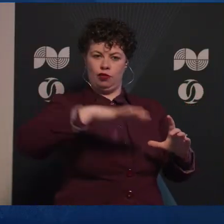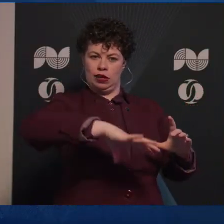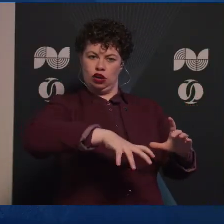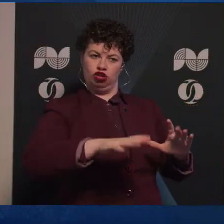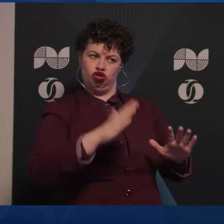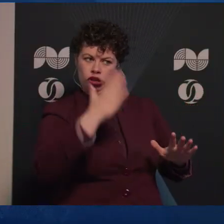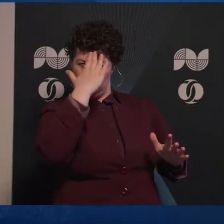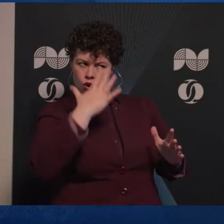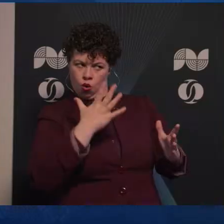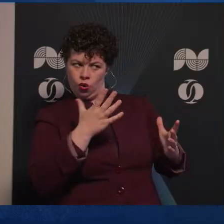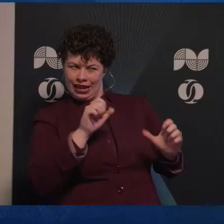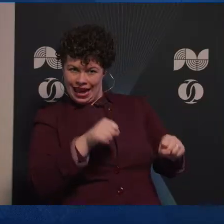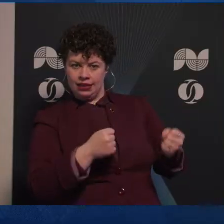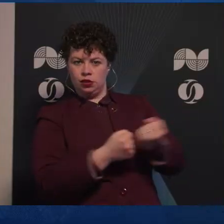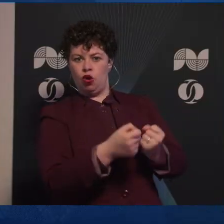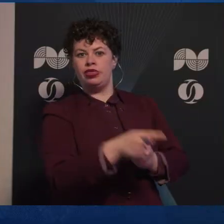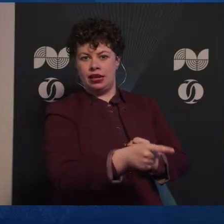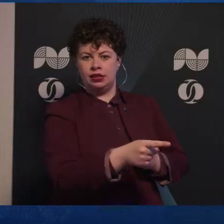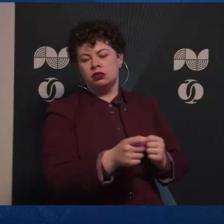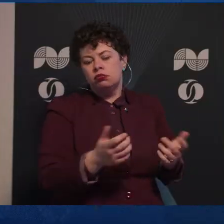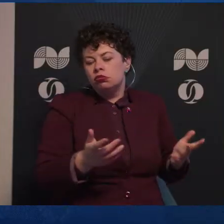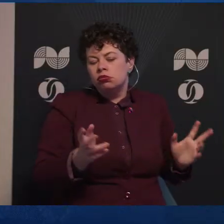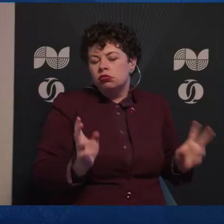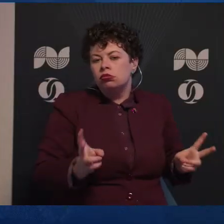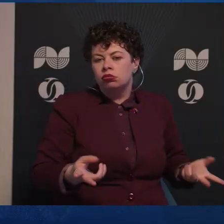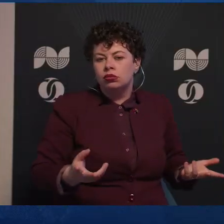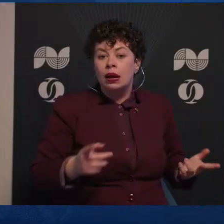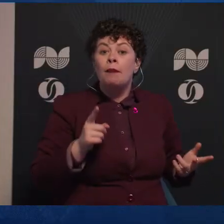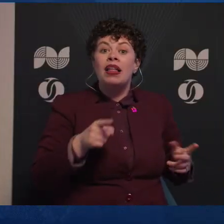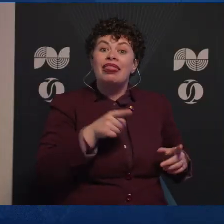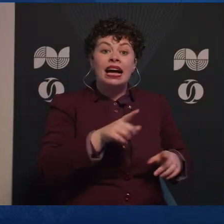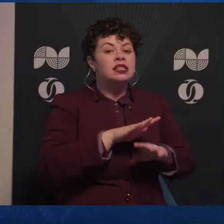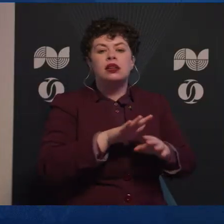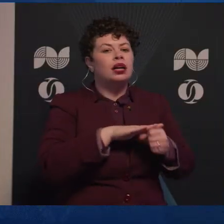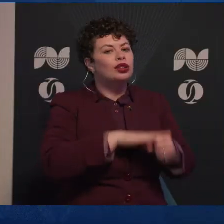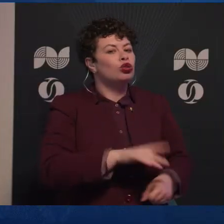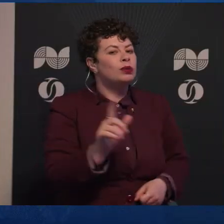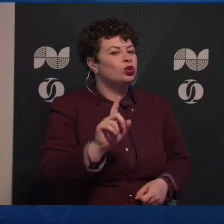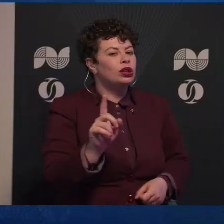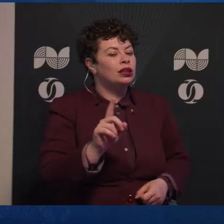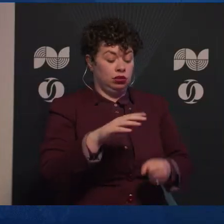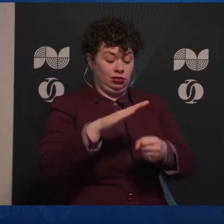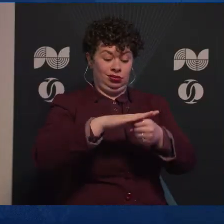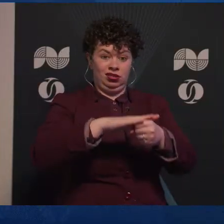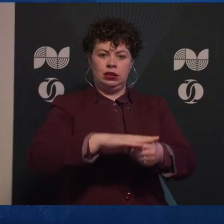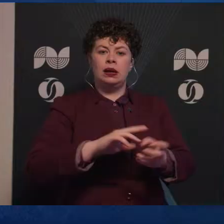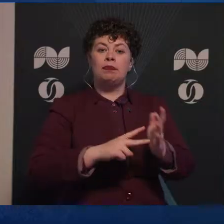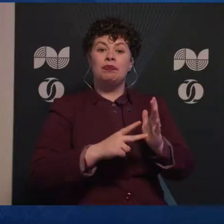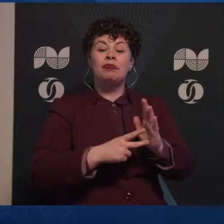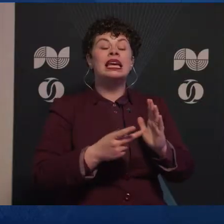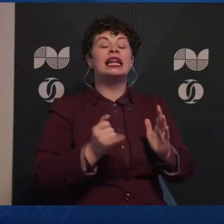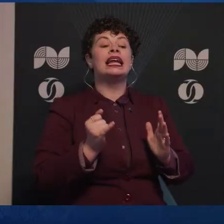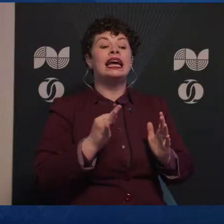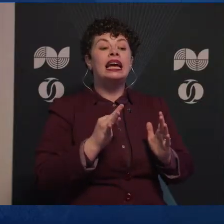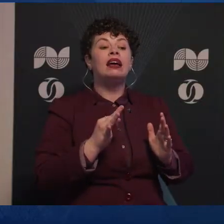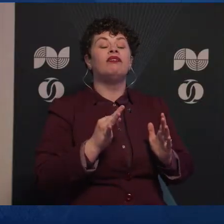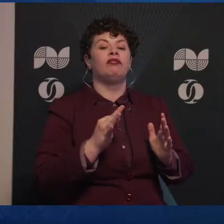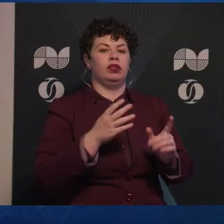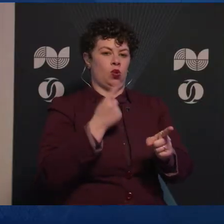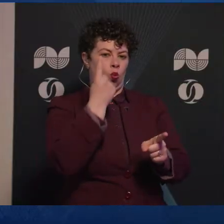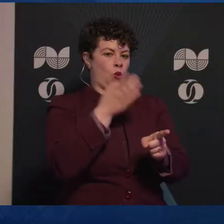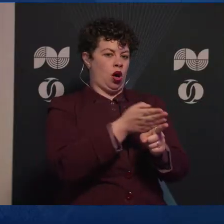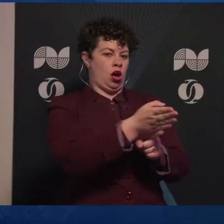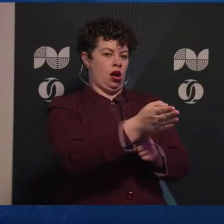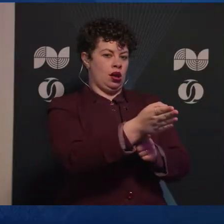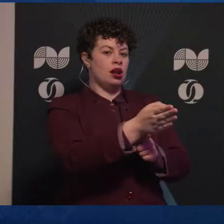definitional. But that for me is not discriminatory. For me, discriminatory is if you go the extra mile of